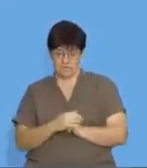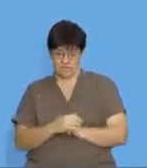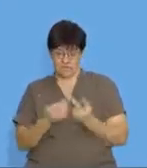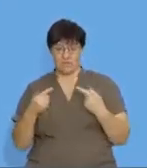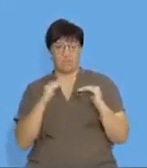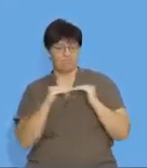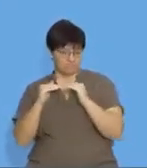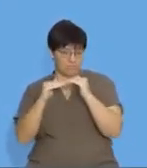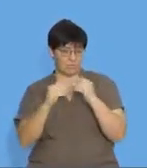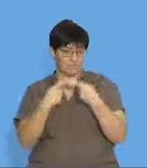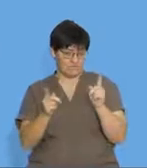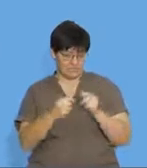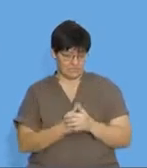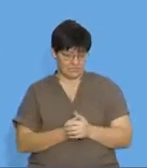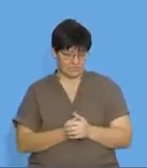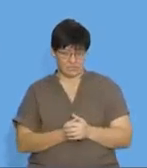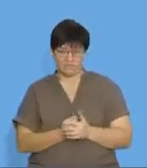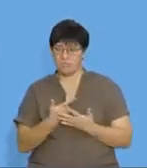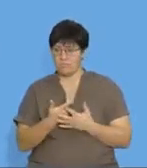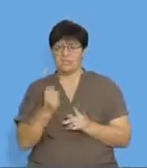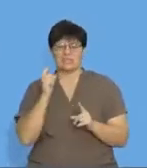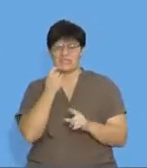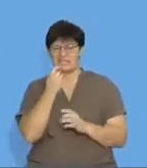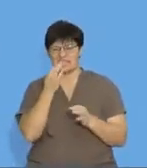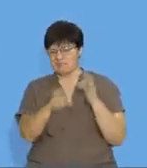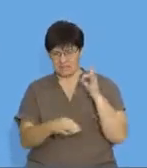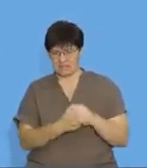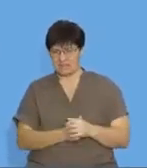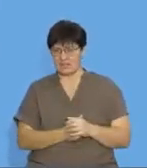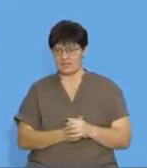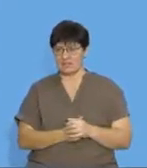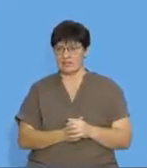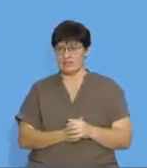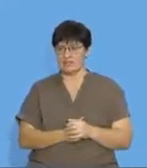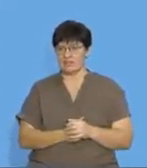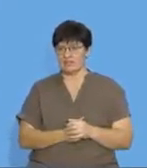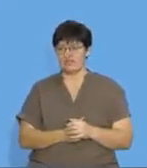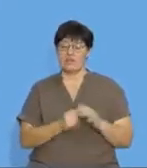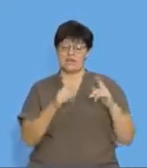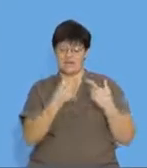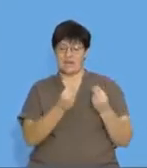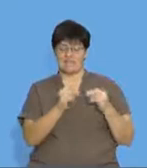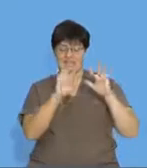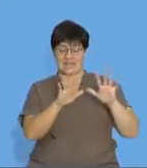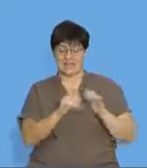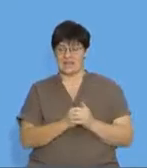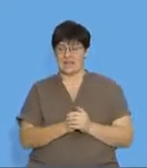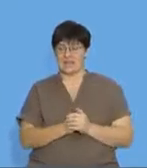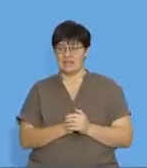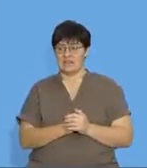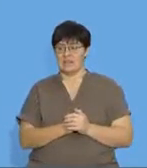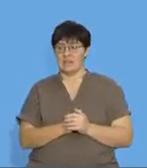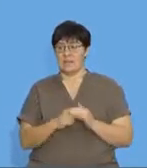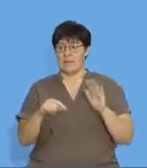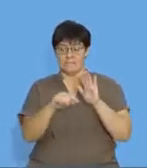common difference. So if I want to simplify this, I'm going to have 10 minus